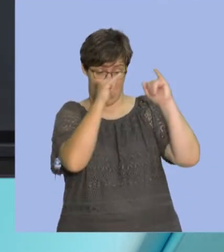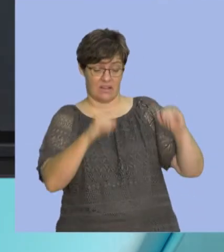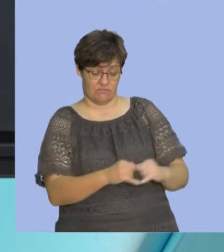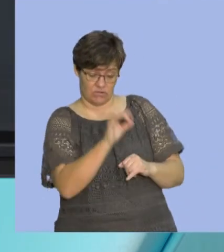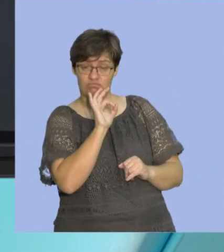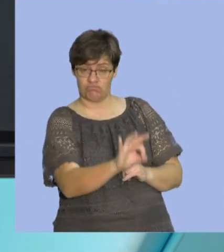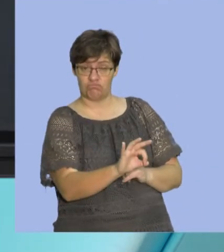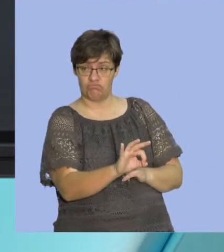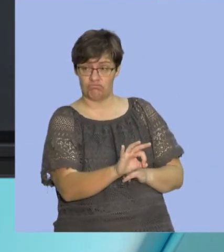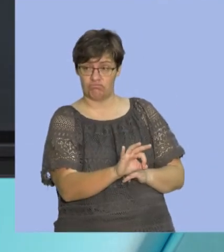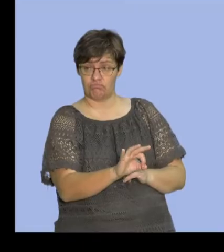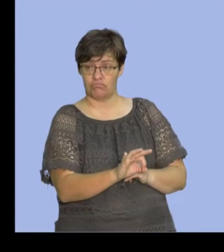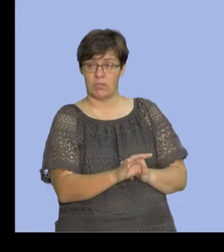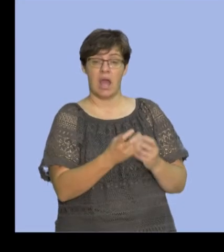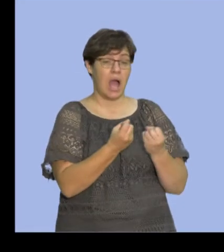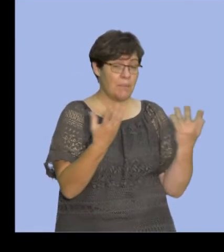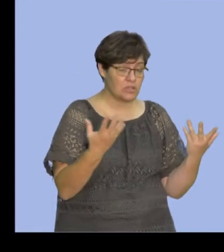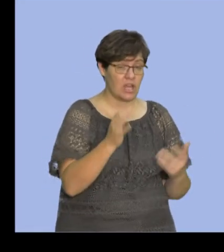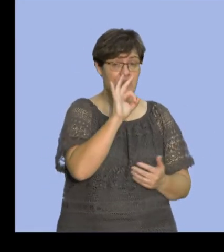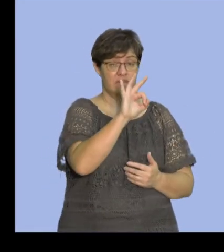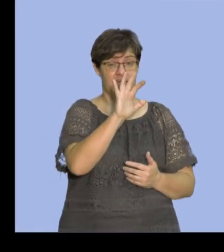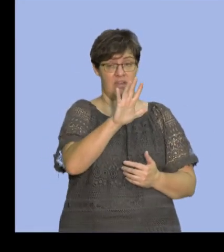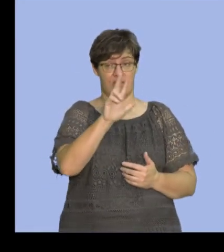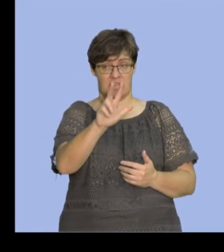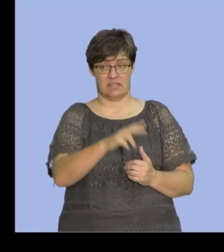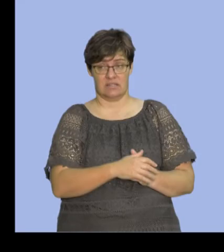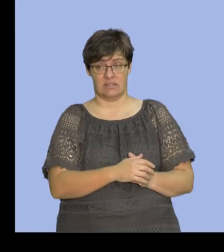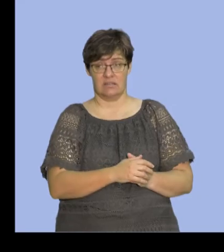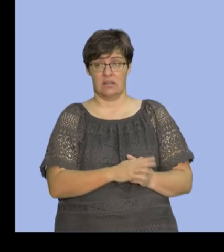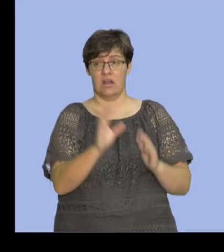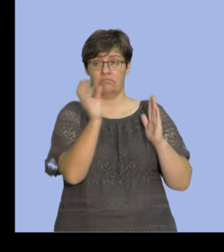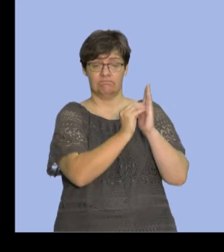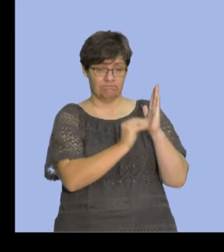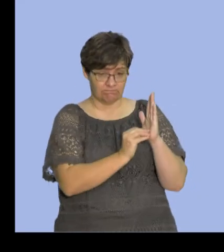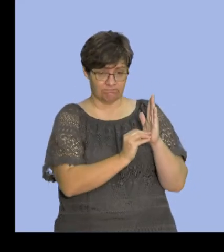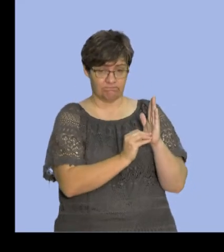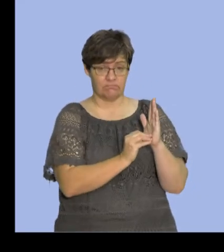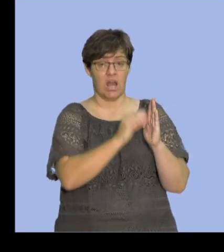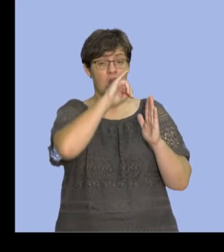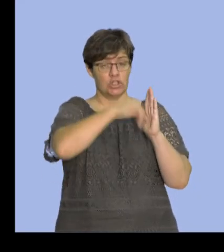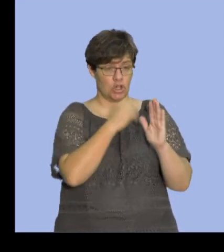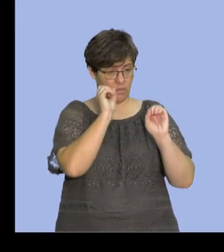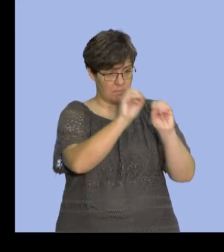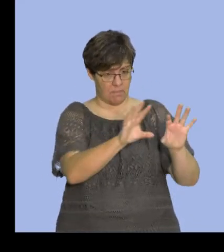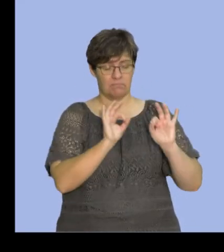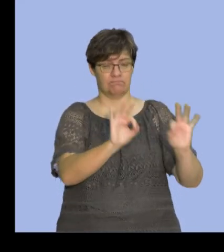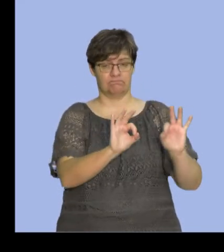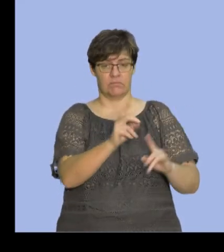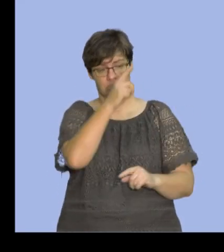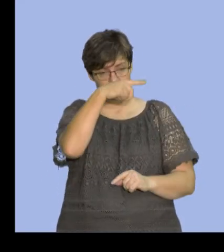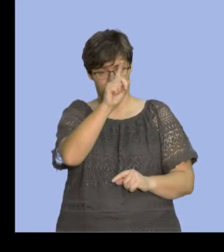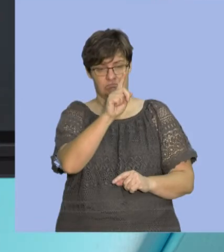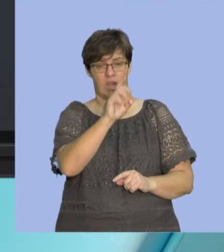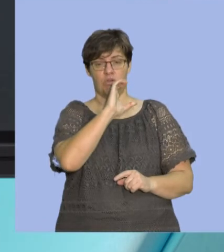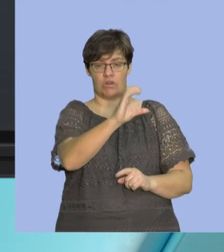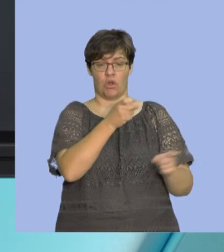correct, of 358, recorded correctly in the creditor's journal, so immediately you tick off. Creditor's